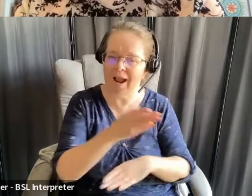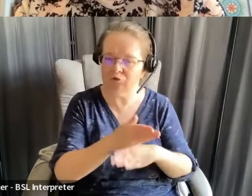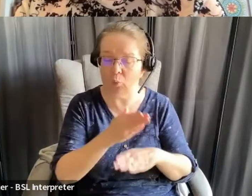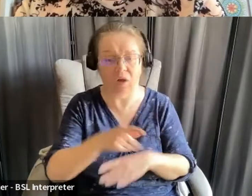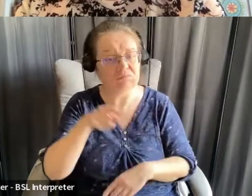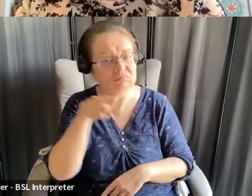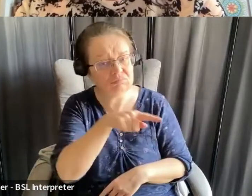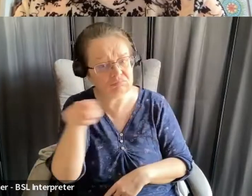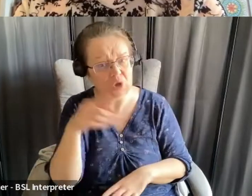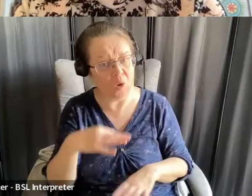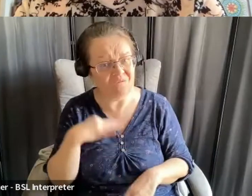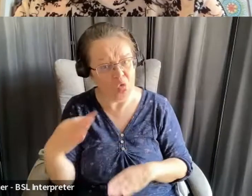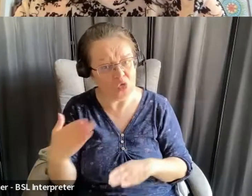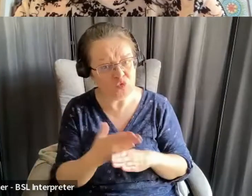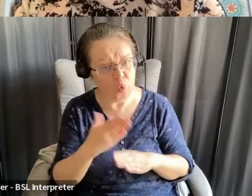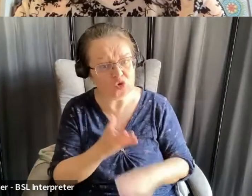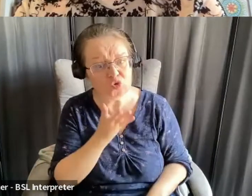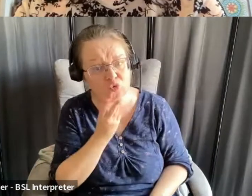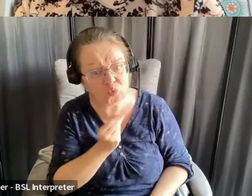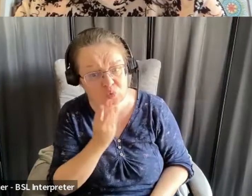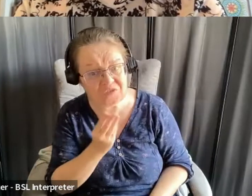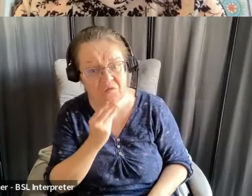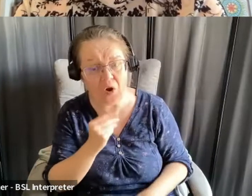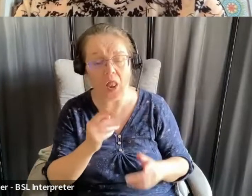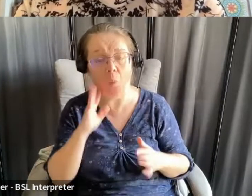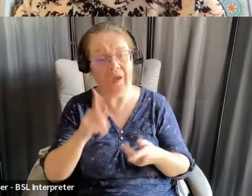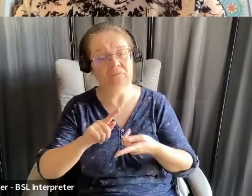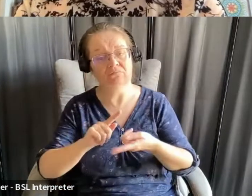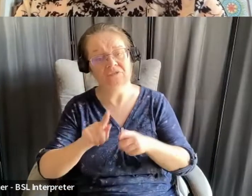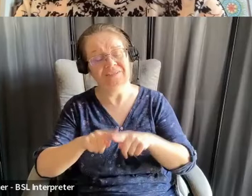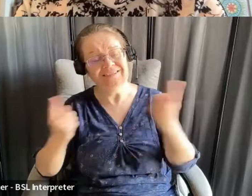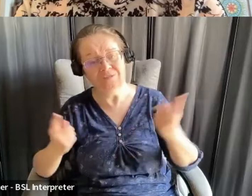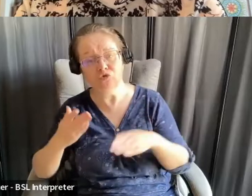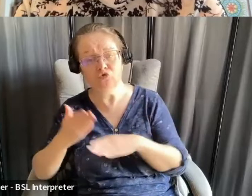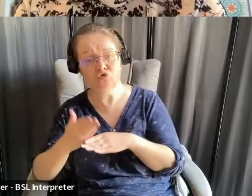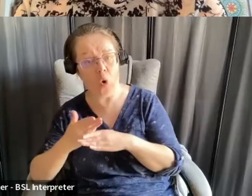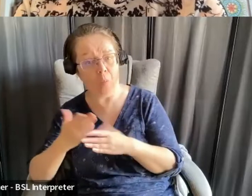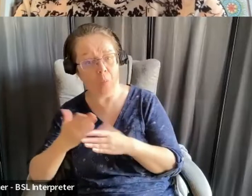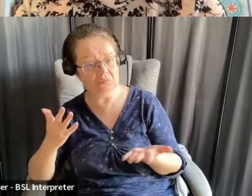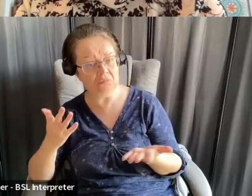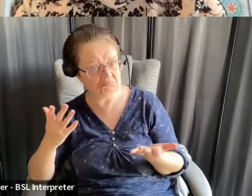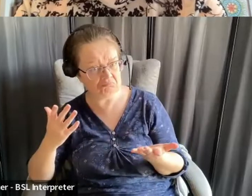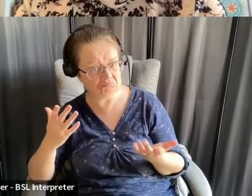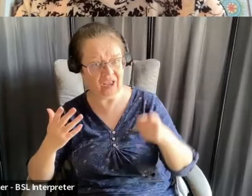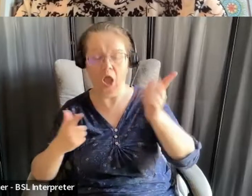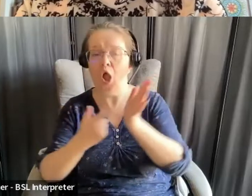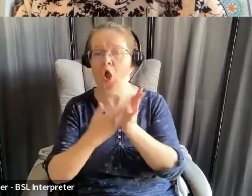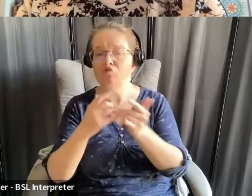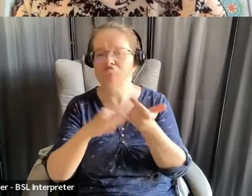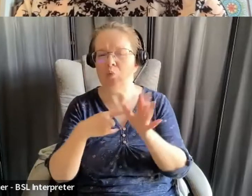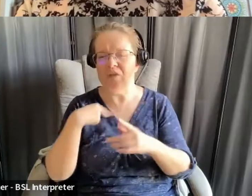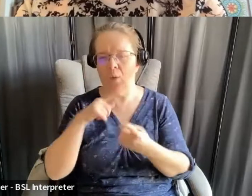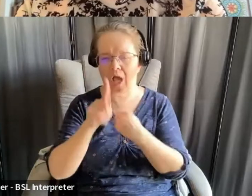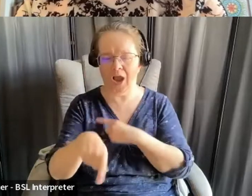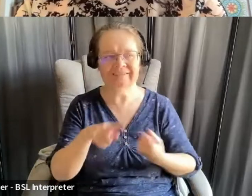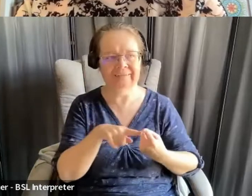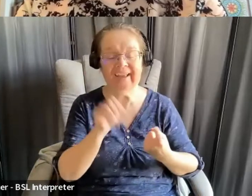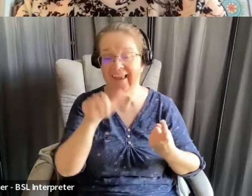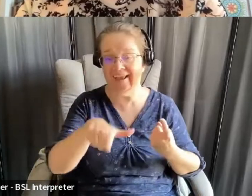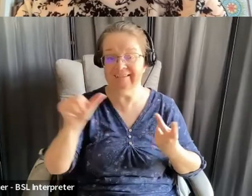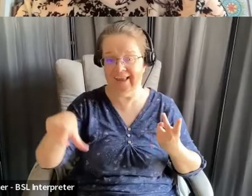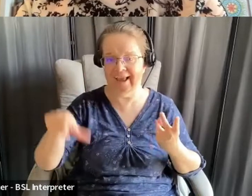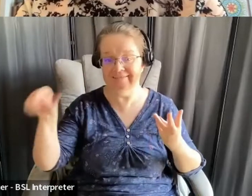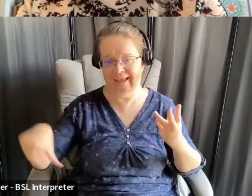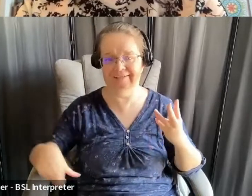work useful in changing job roles? I'm going to answer that one. Yes, yes, and yes. I have worked